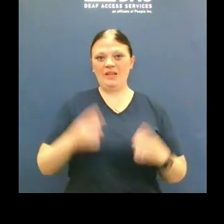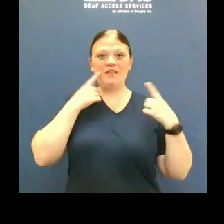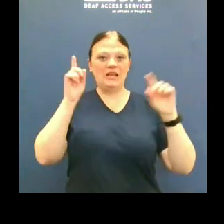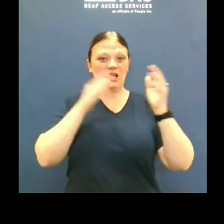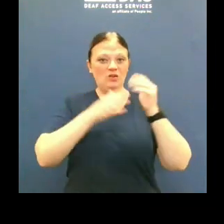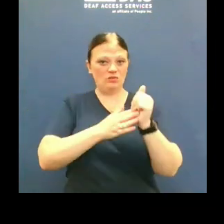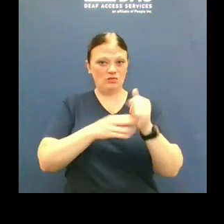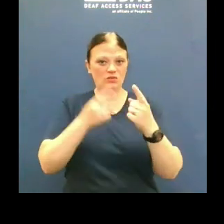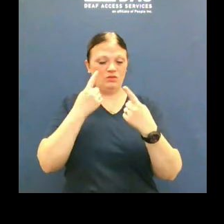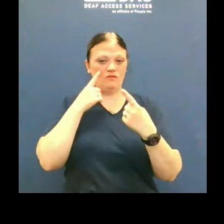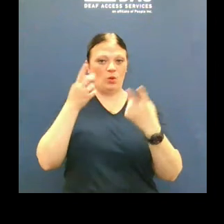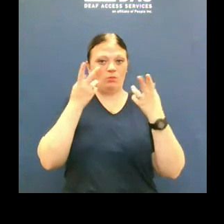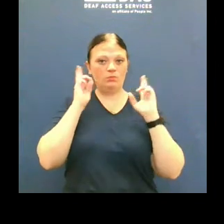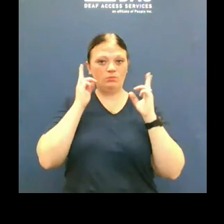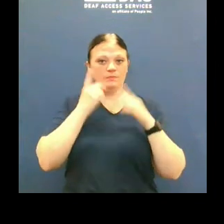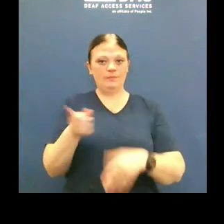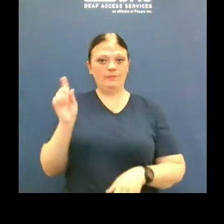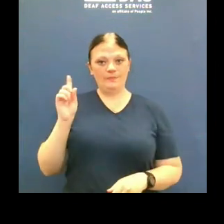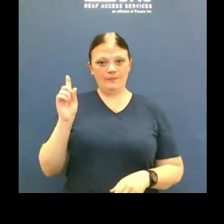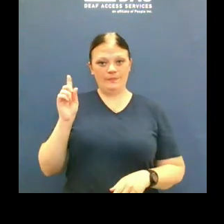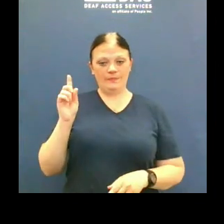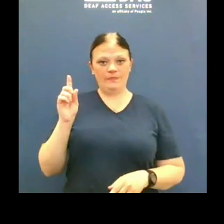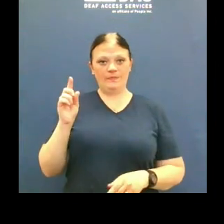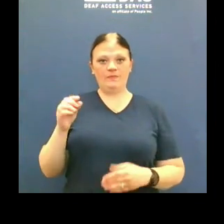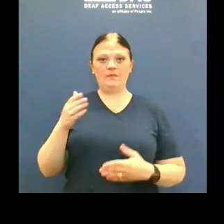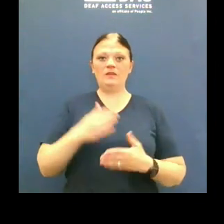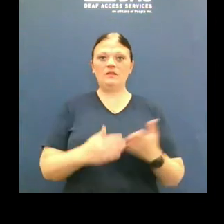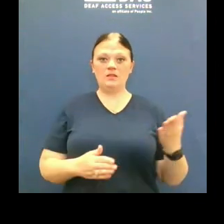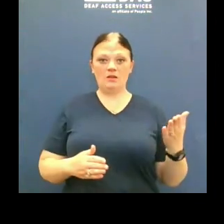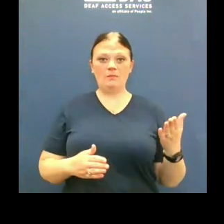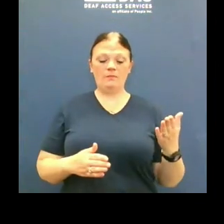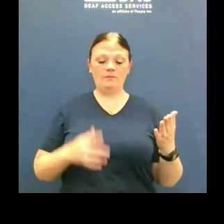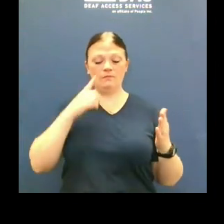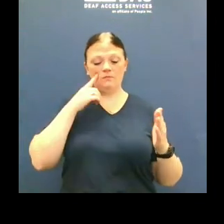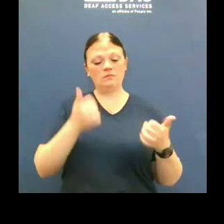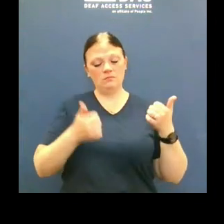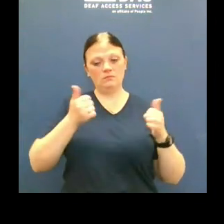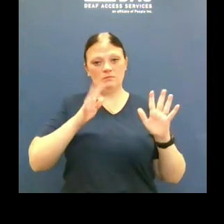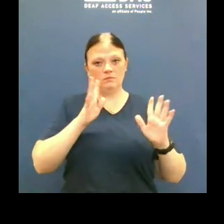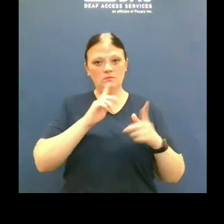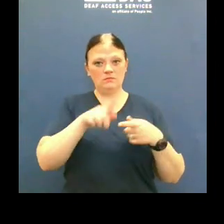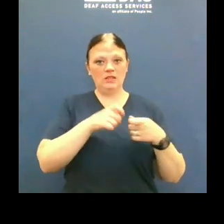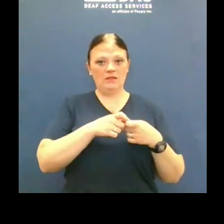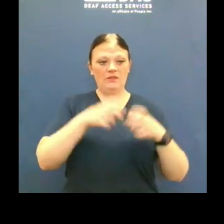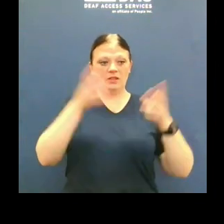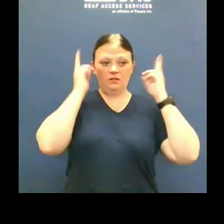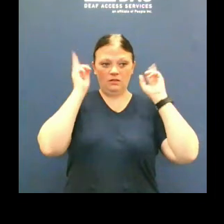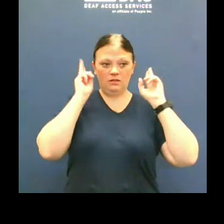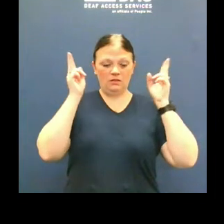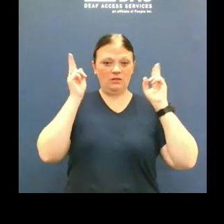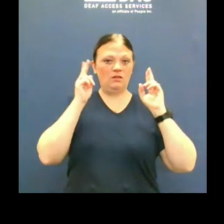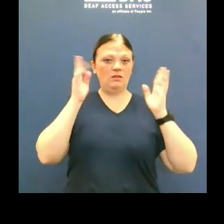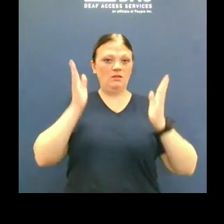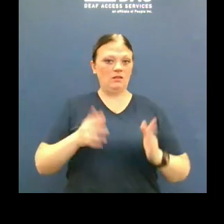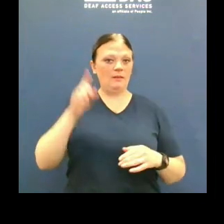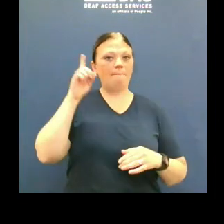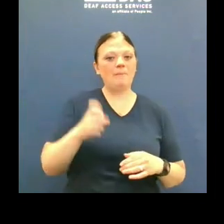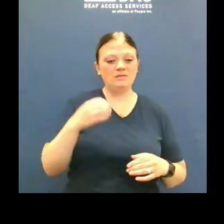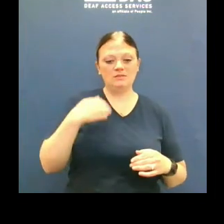for barbers and salons last week, one of which was in particular, barbers and beauticians must have a face